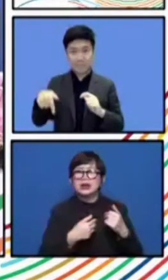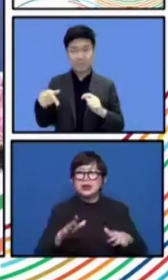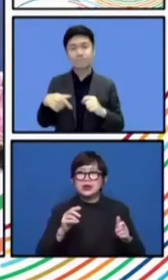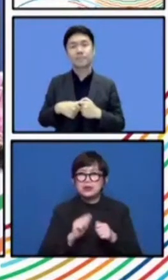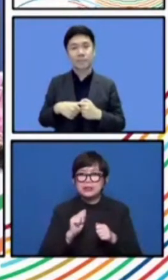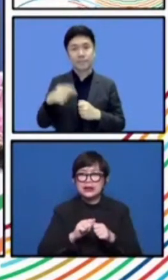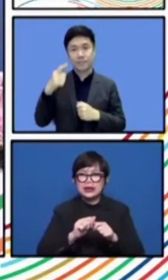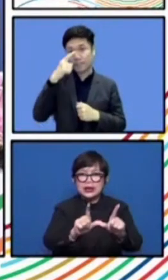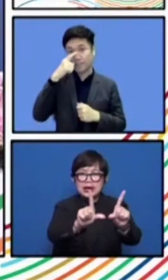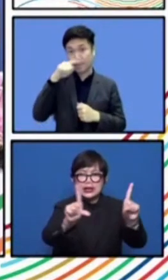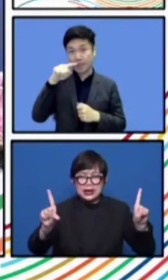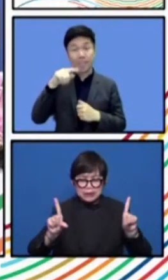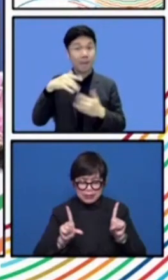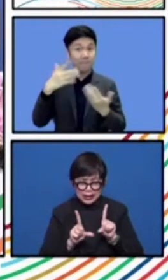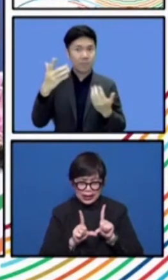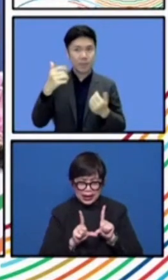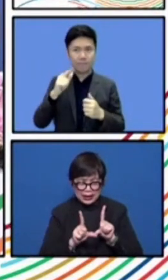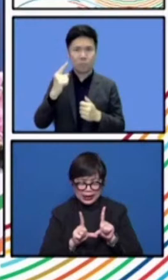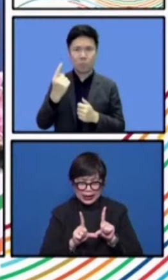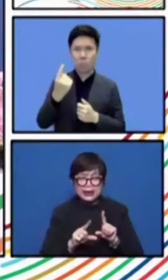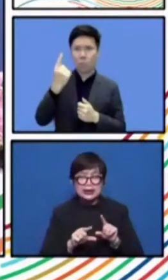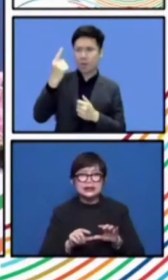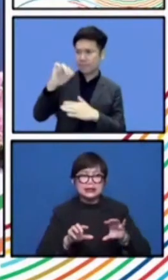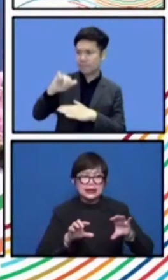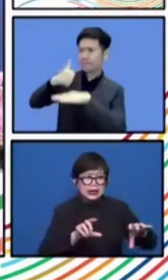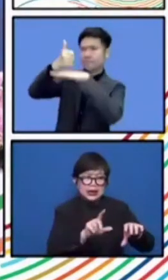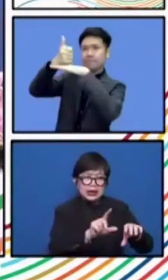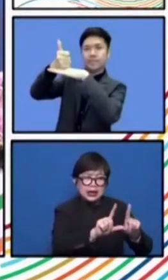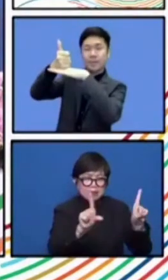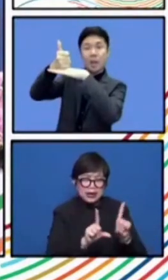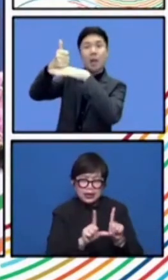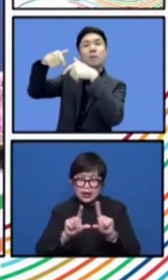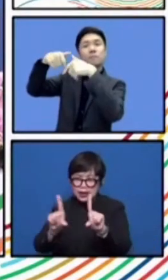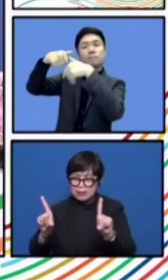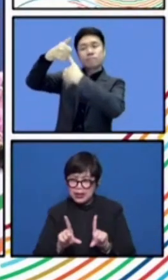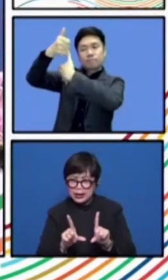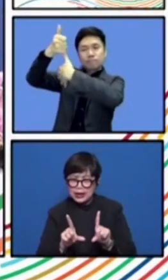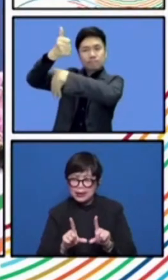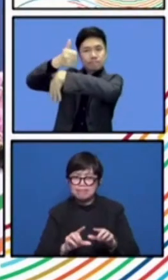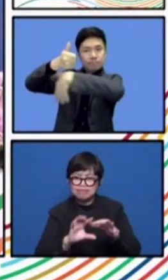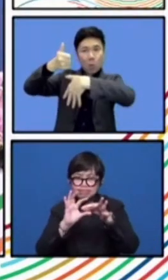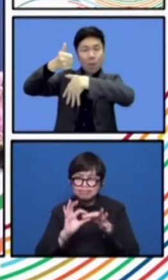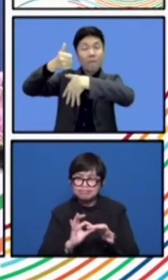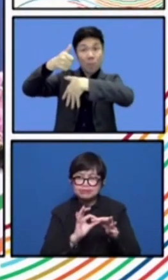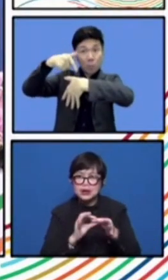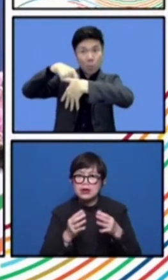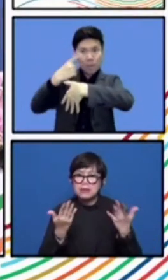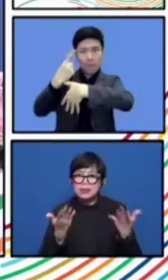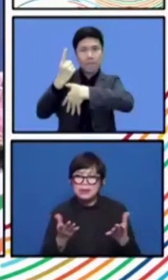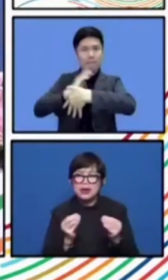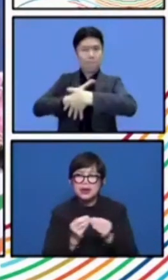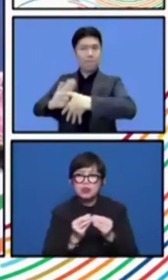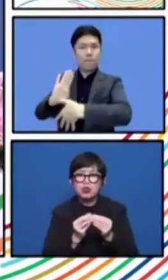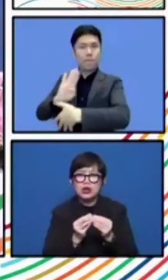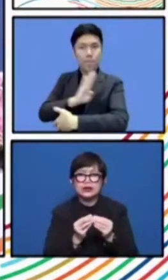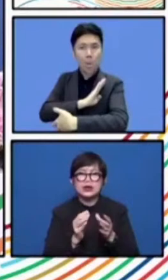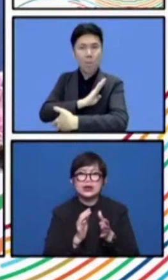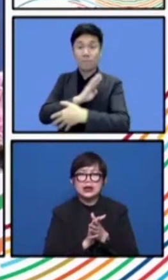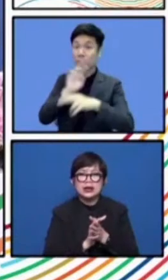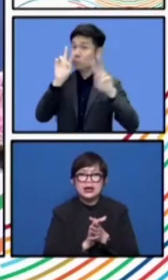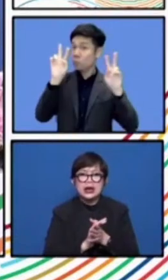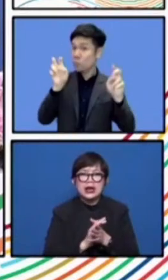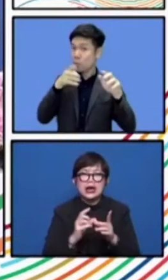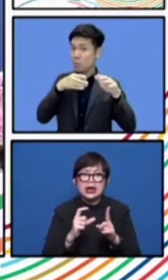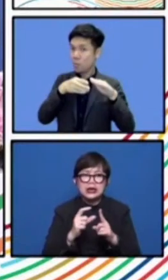interministerial body to create the accessibility board to take the job of compilation of